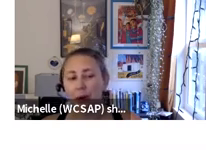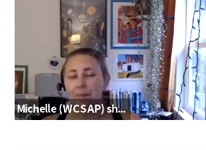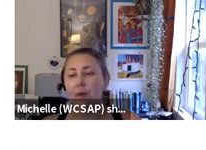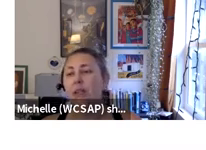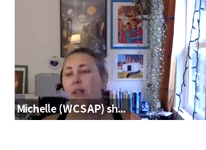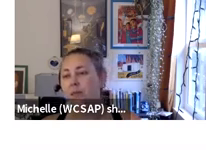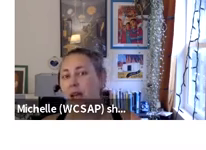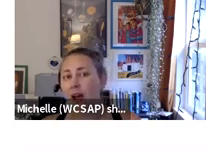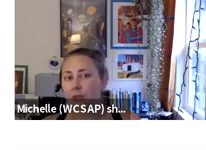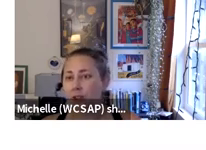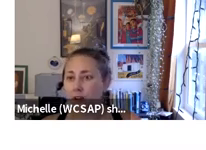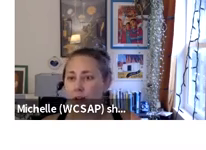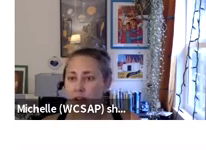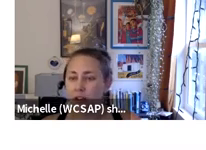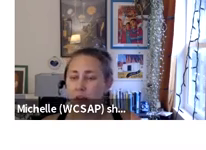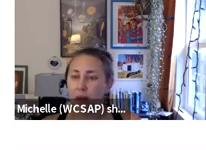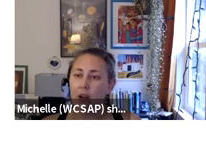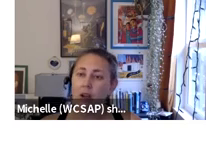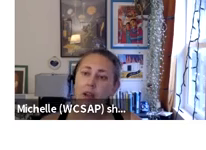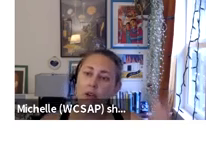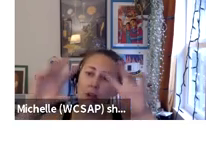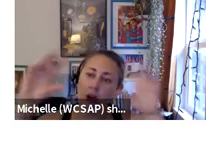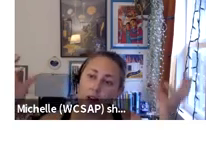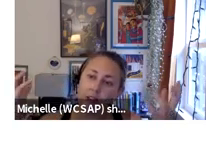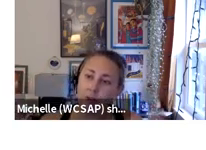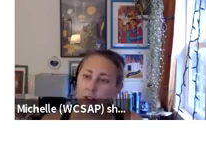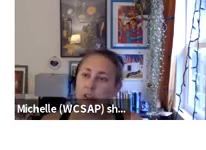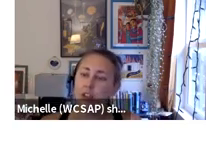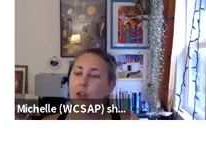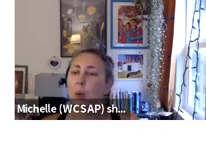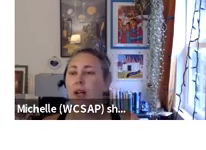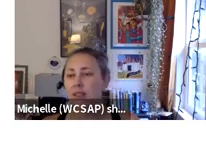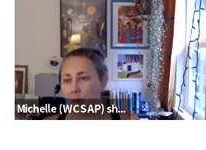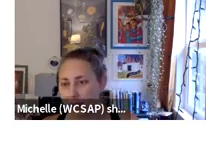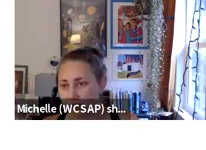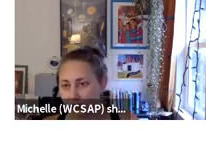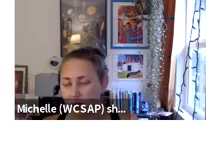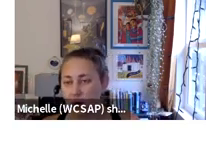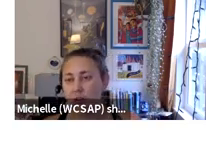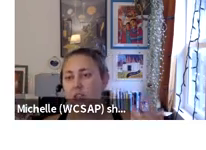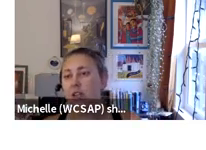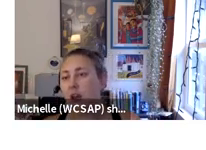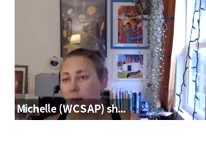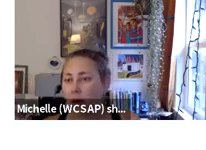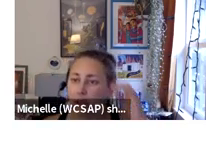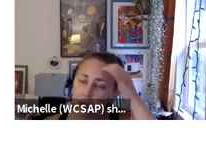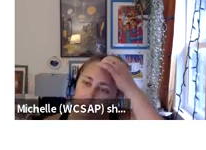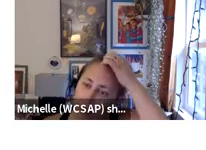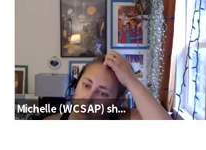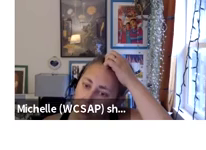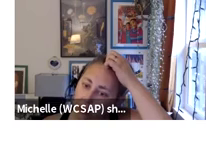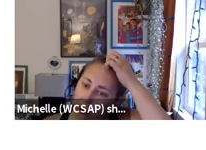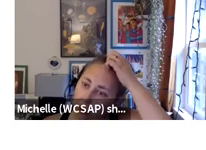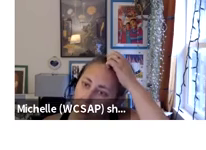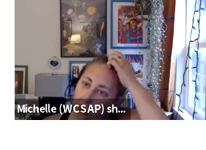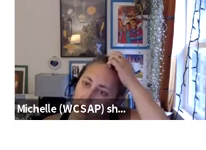looking for, that would lead them to have really good conversations about, you know, the context in which she wants that resource or how she's thinking about, you